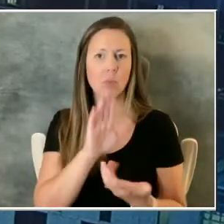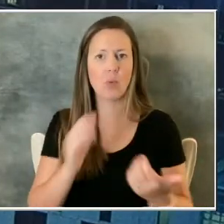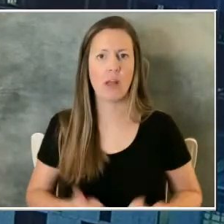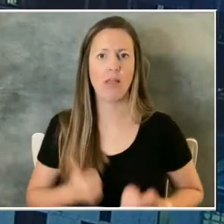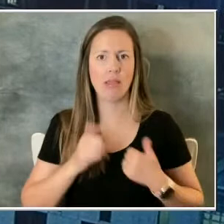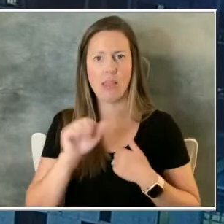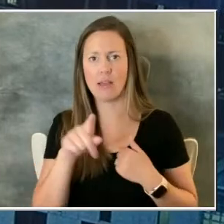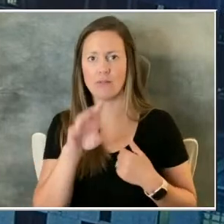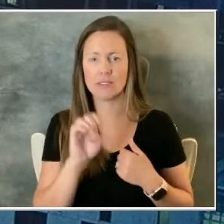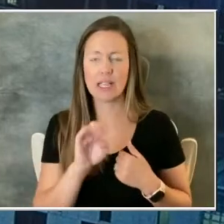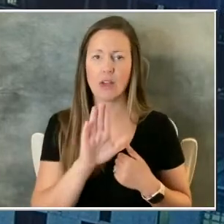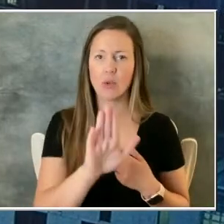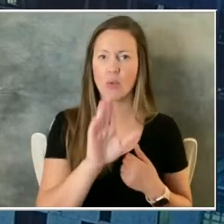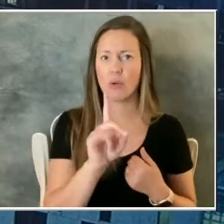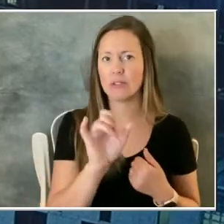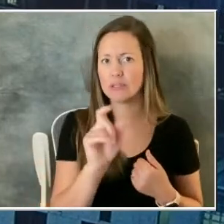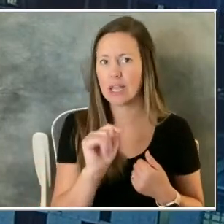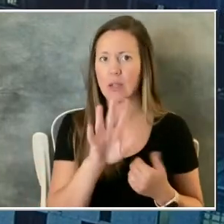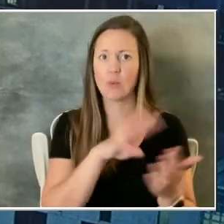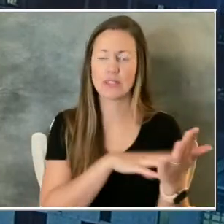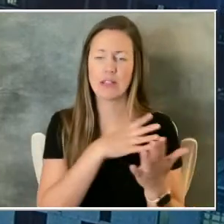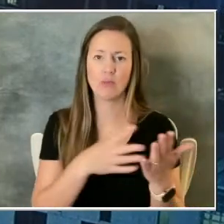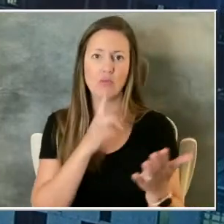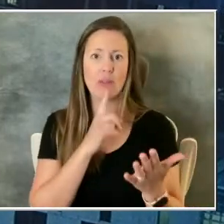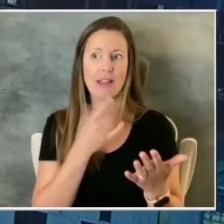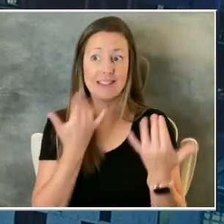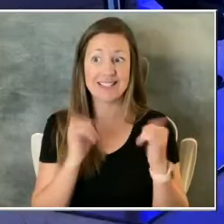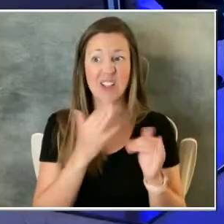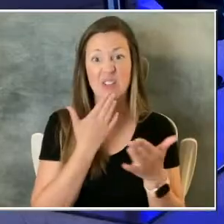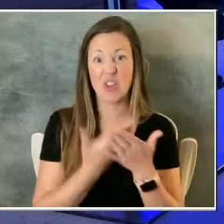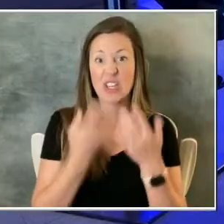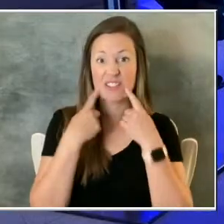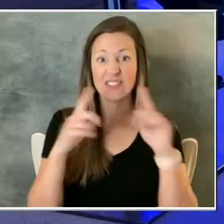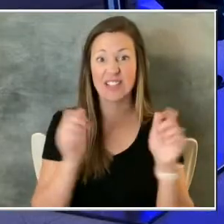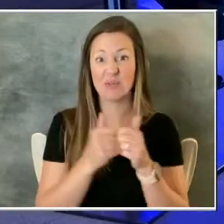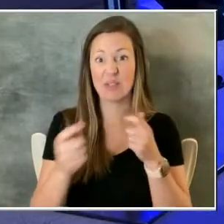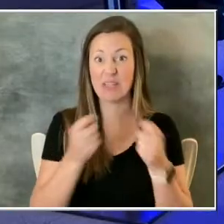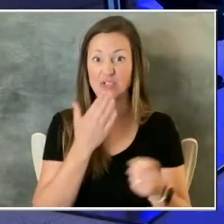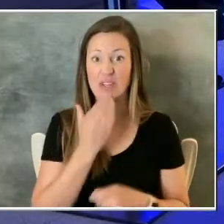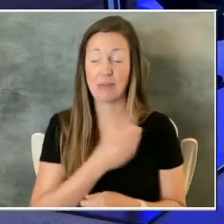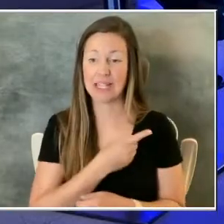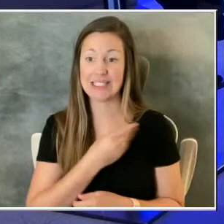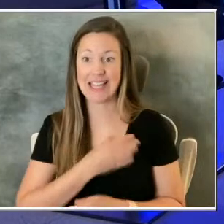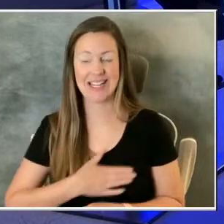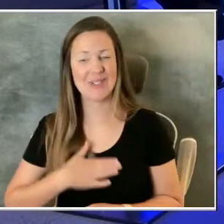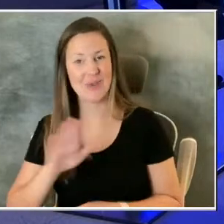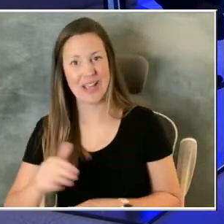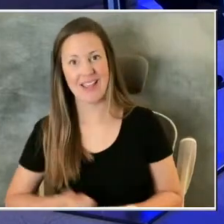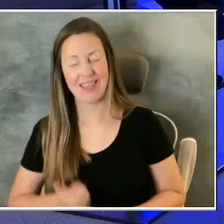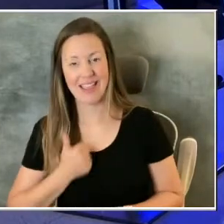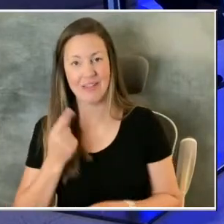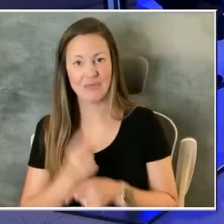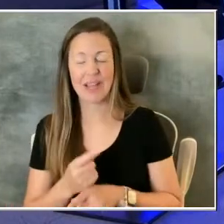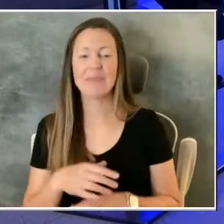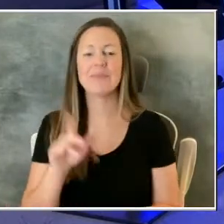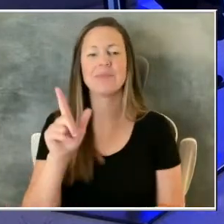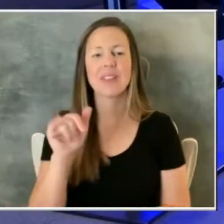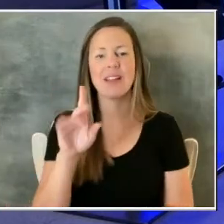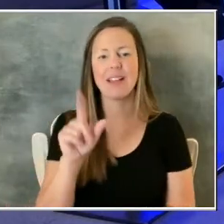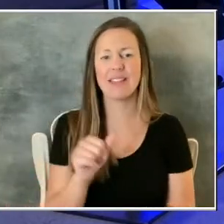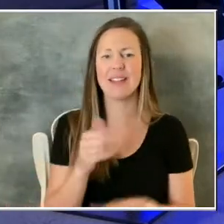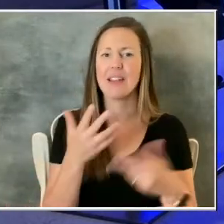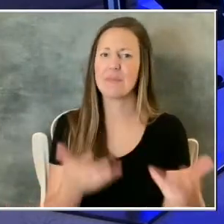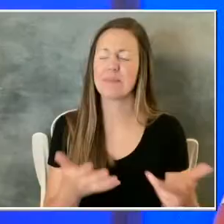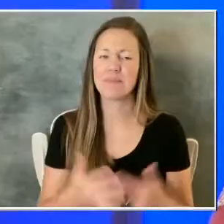schedule, and still really have good success with managing your diabetes. And enjoy your life. Linda, what do you want folks to take away from your story?